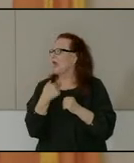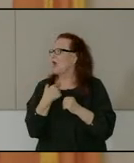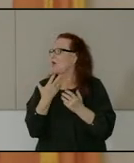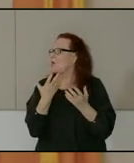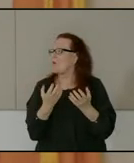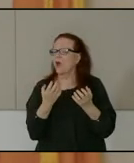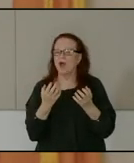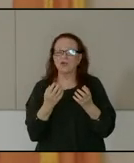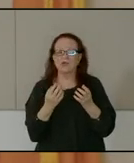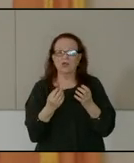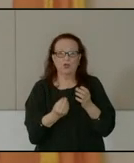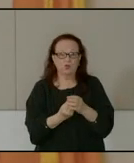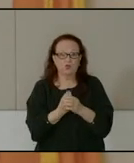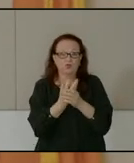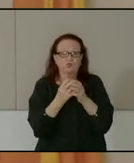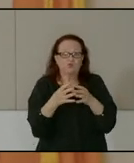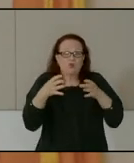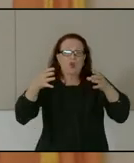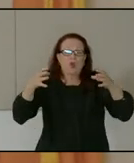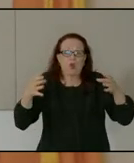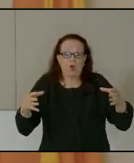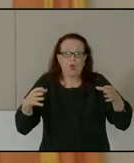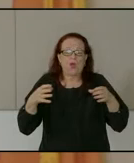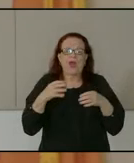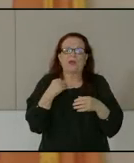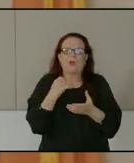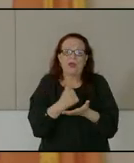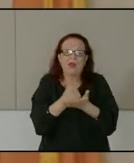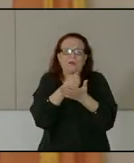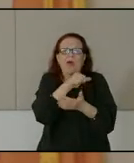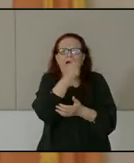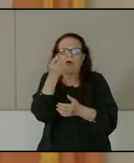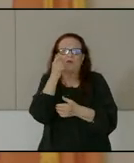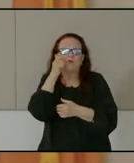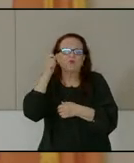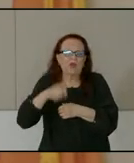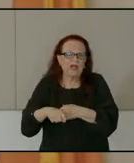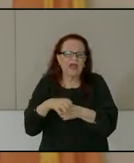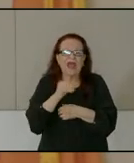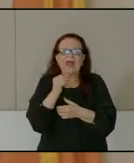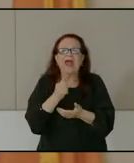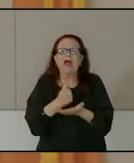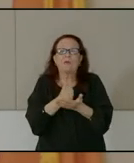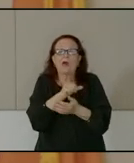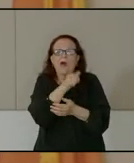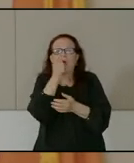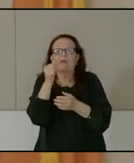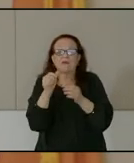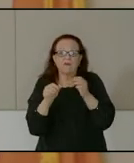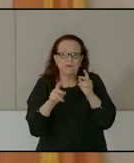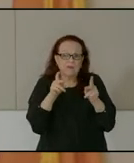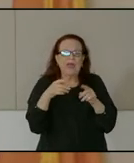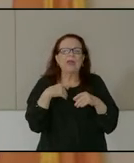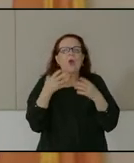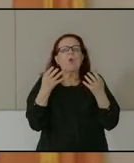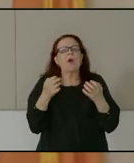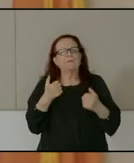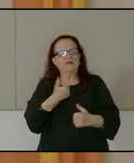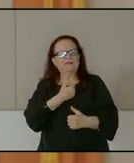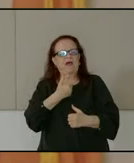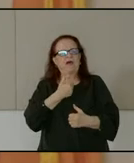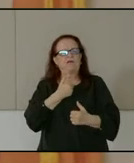want to grow. I want to help other people, and I also to grow as a professional. So I